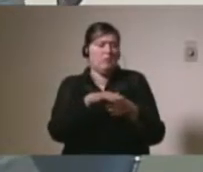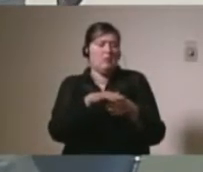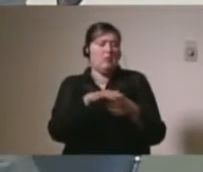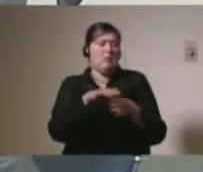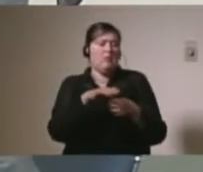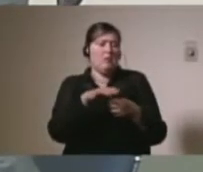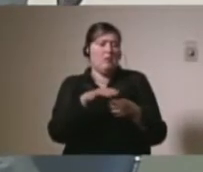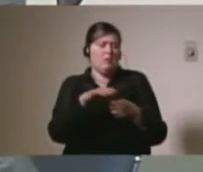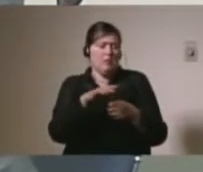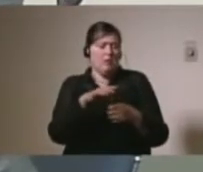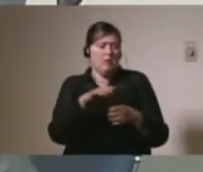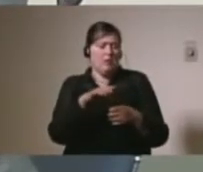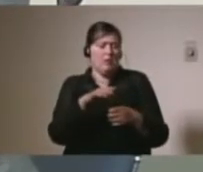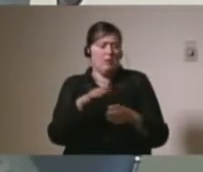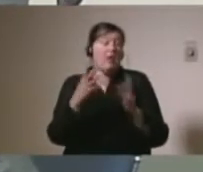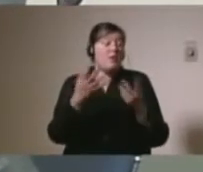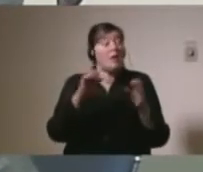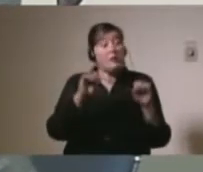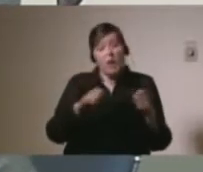services,